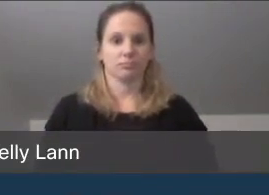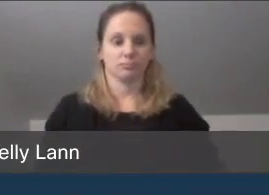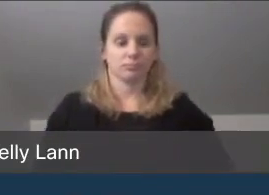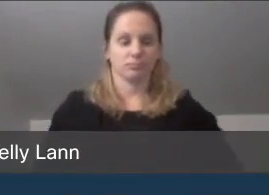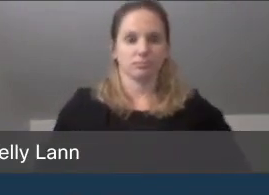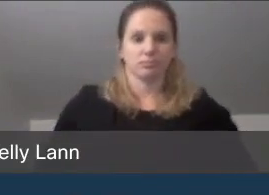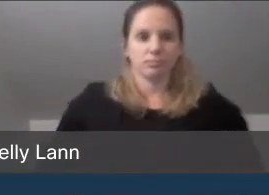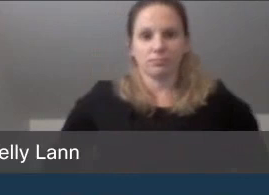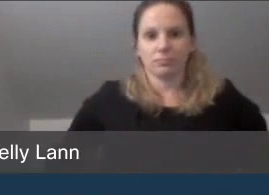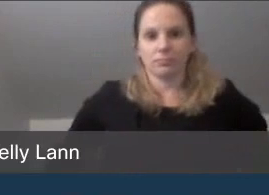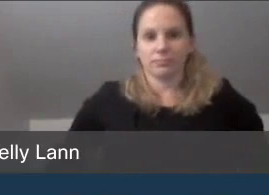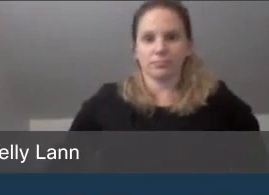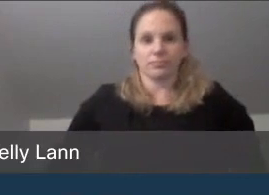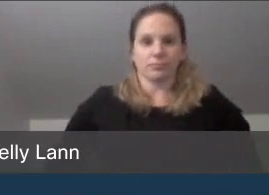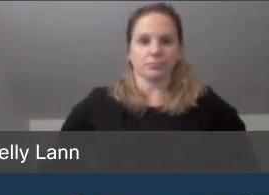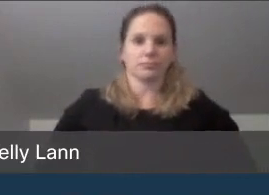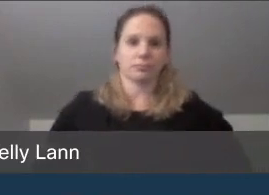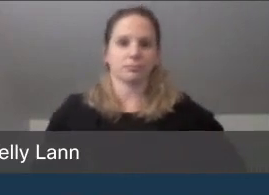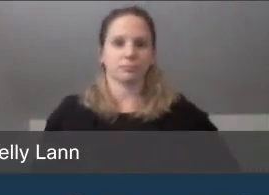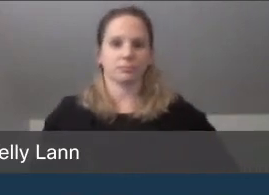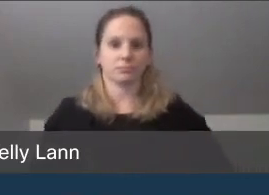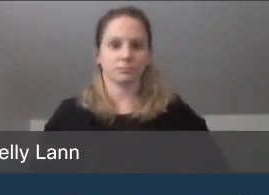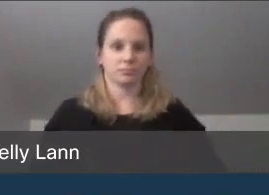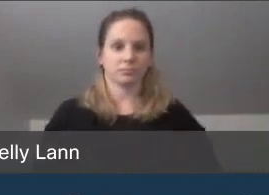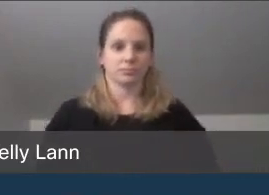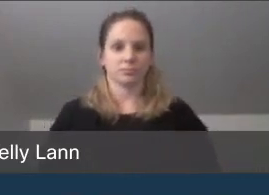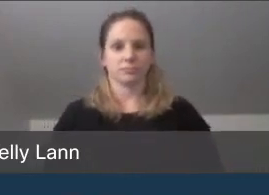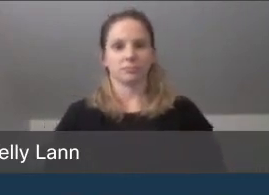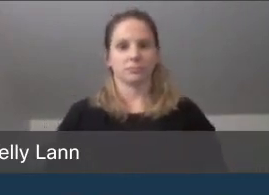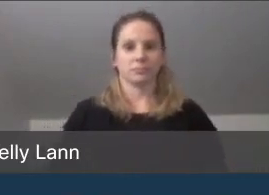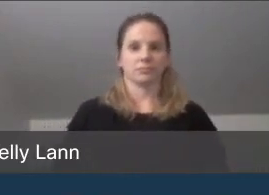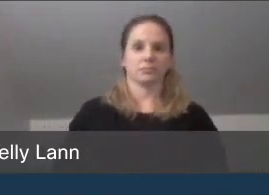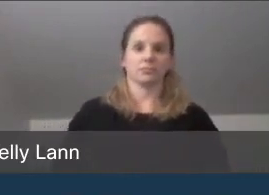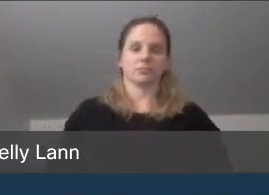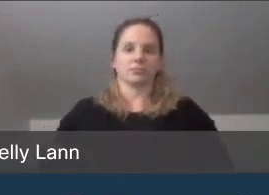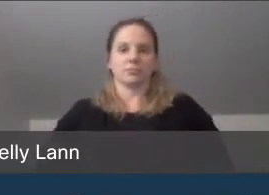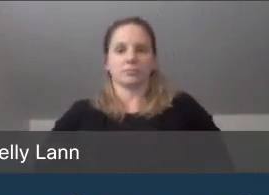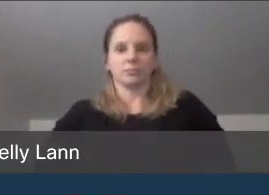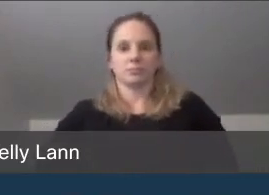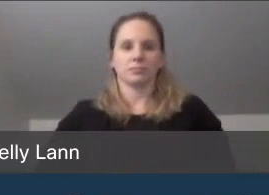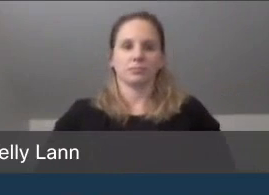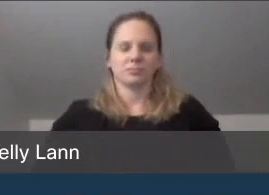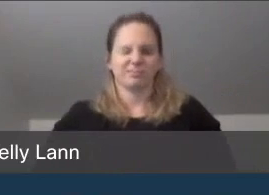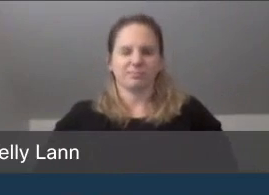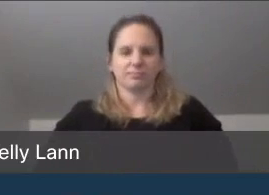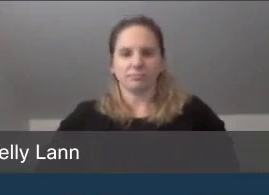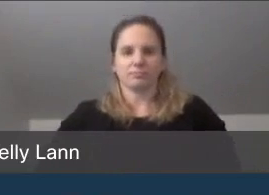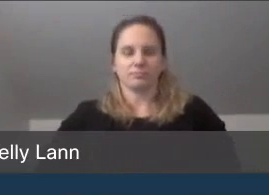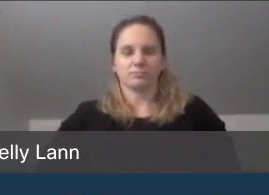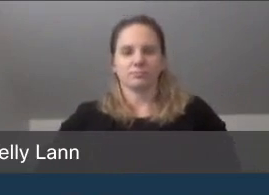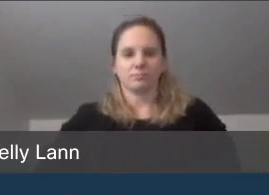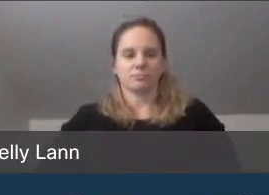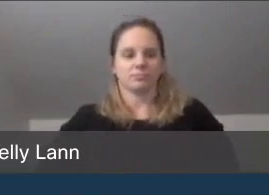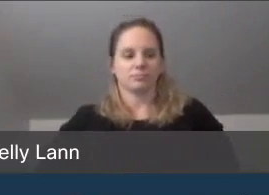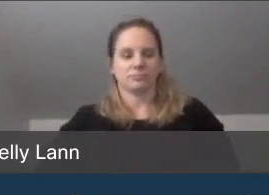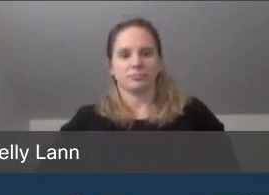in your list of behavioral health providers for your drug court. And in collaborating with those services in your community